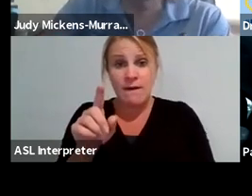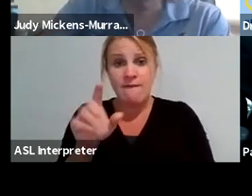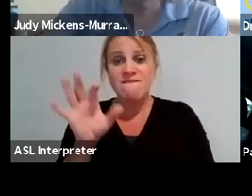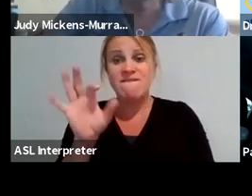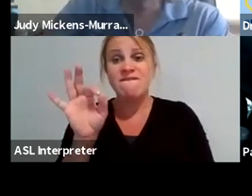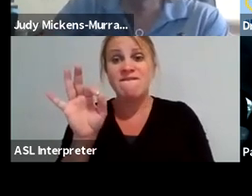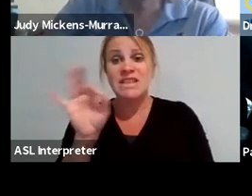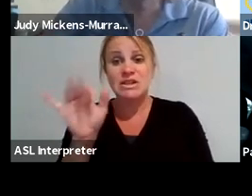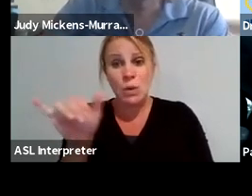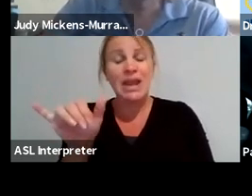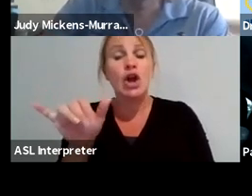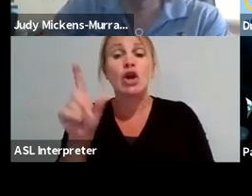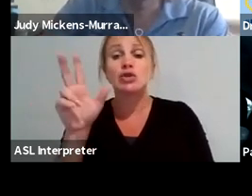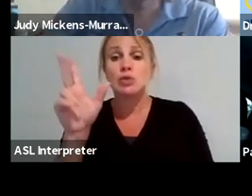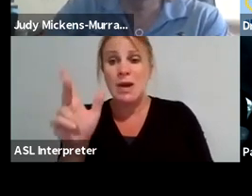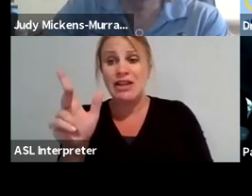year